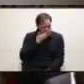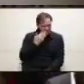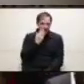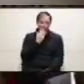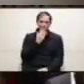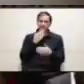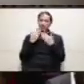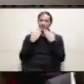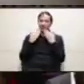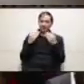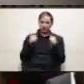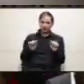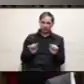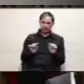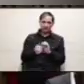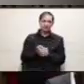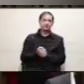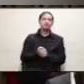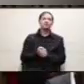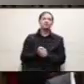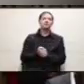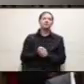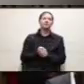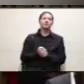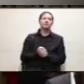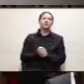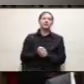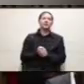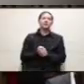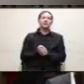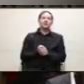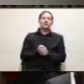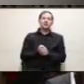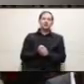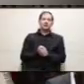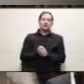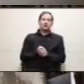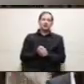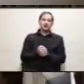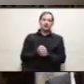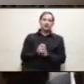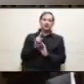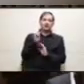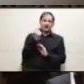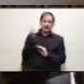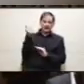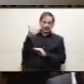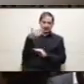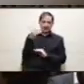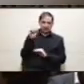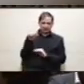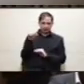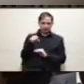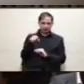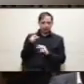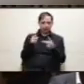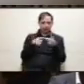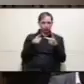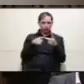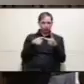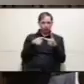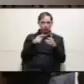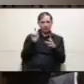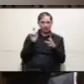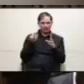Thank you very much, Chair. The reflection on the first table is correct, but on the second table it's not. It should